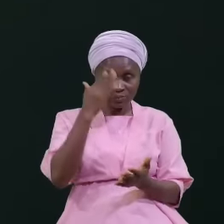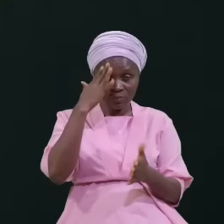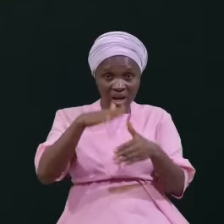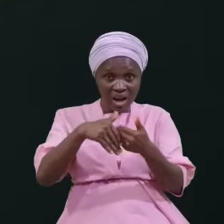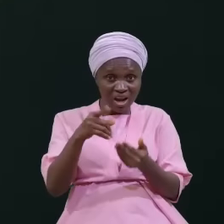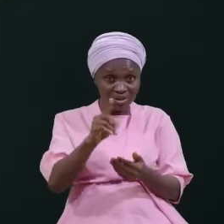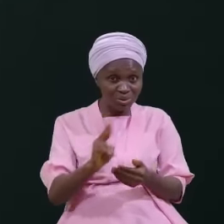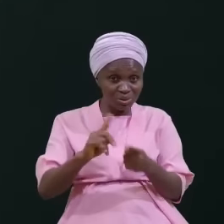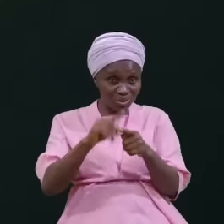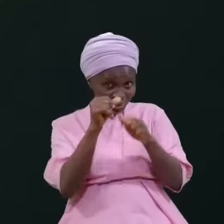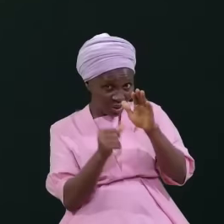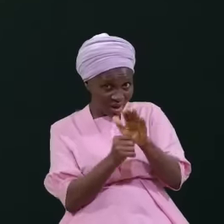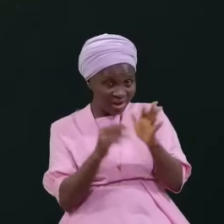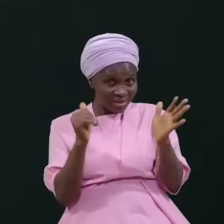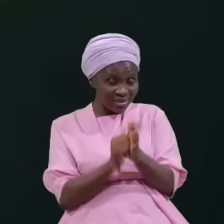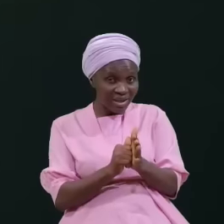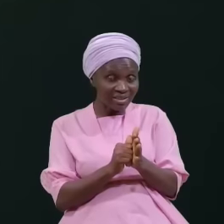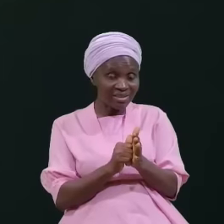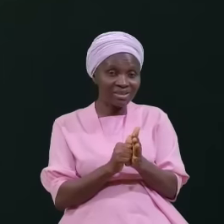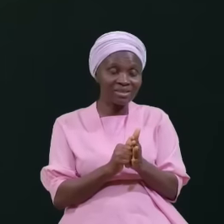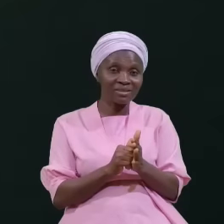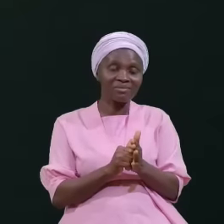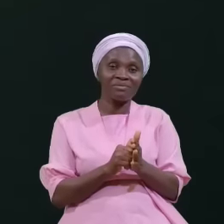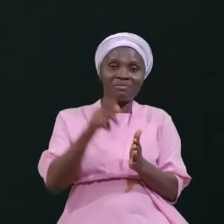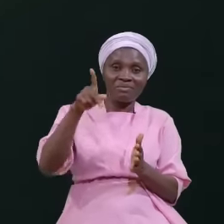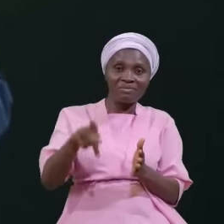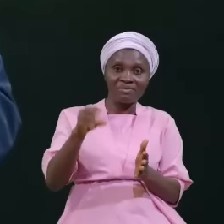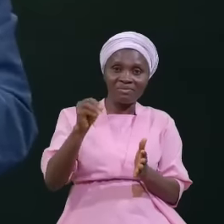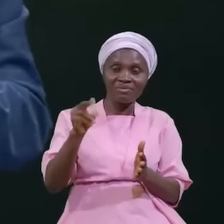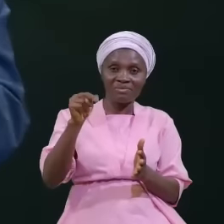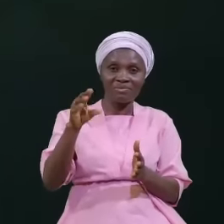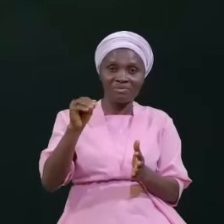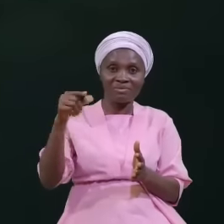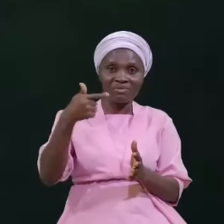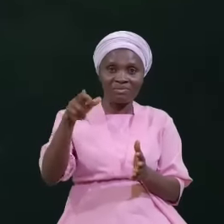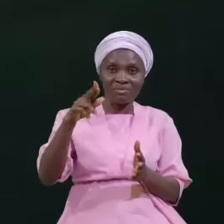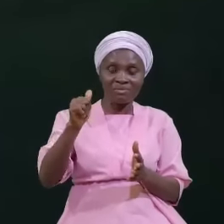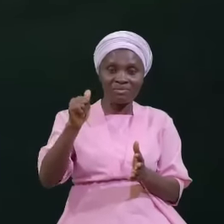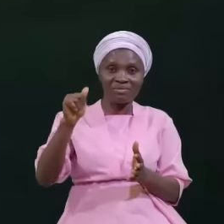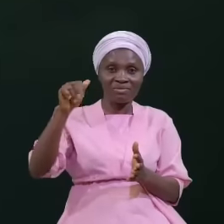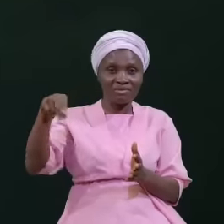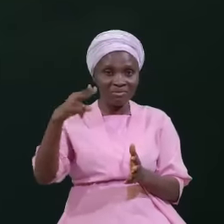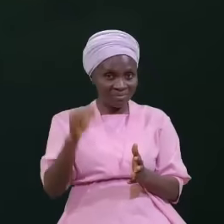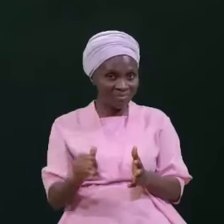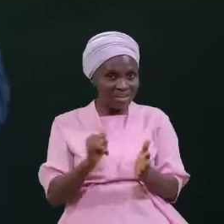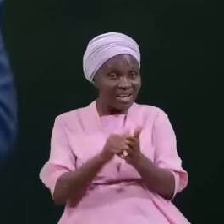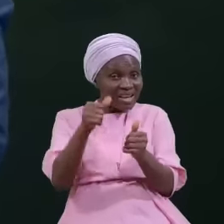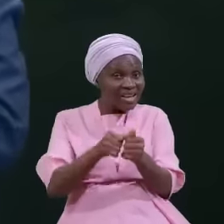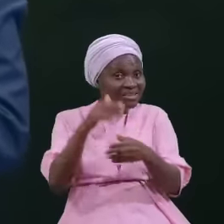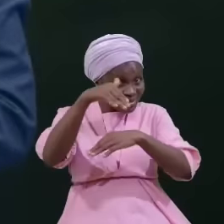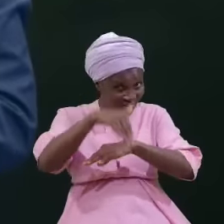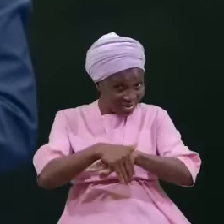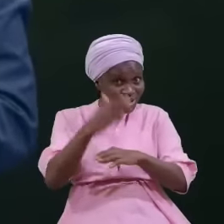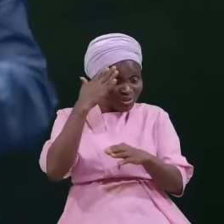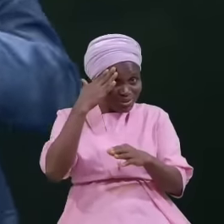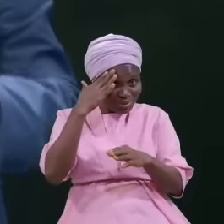pornography, that every night before you sleep, you must, you know the site, you know where